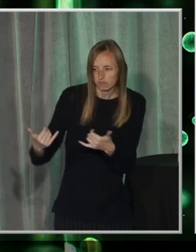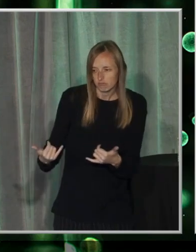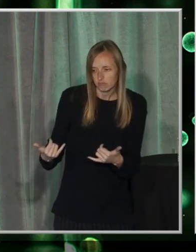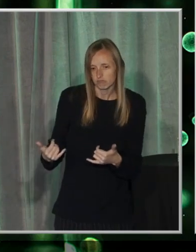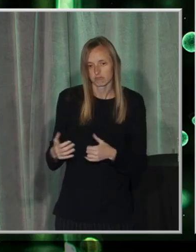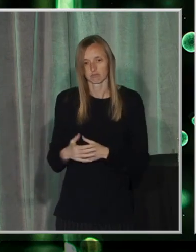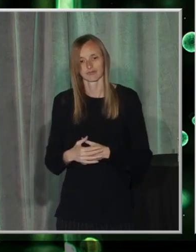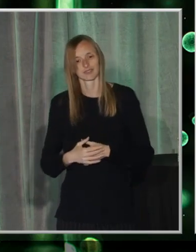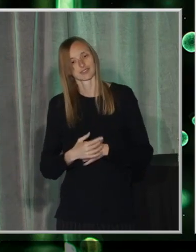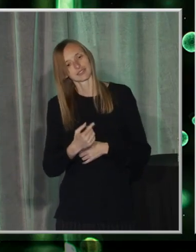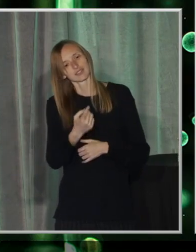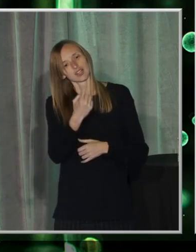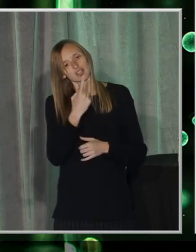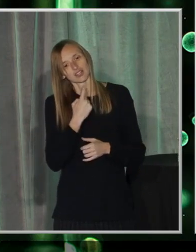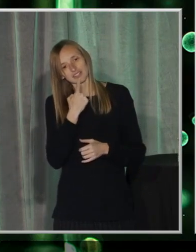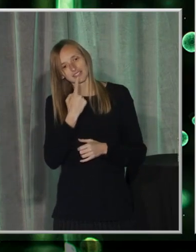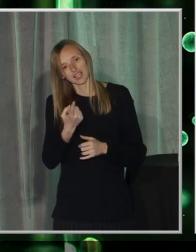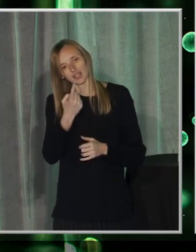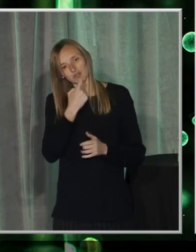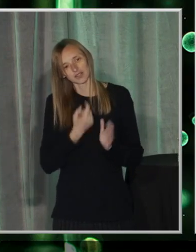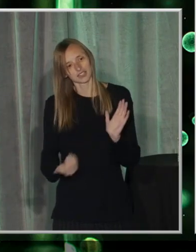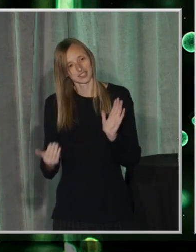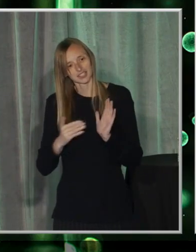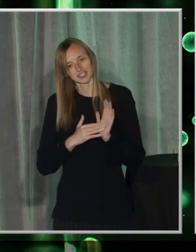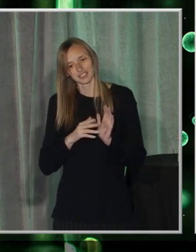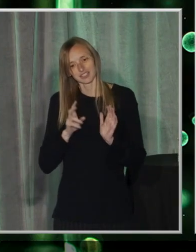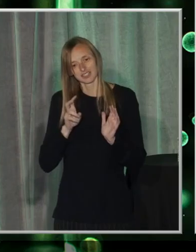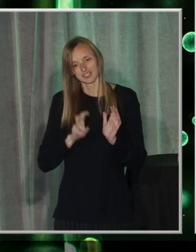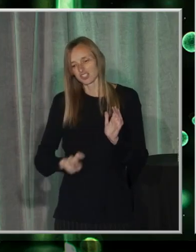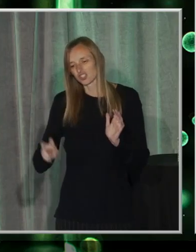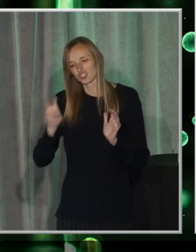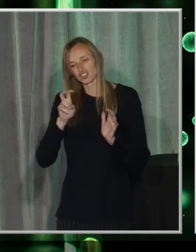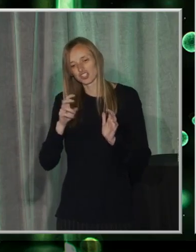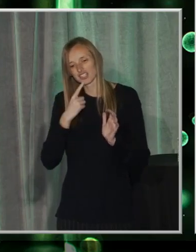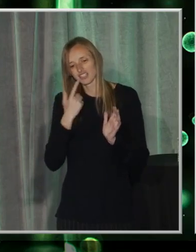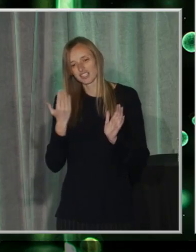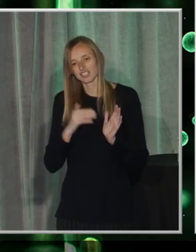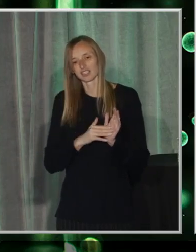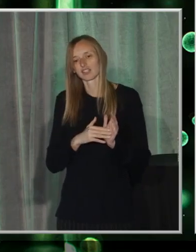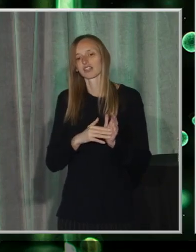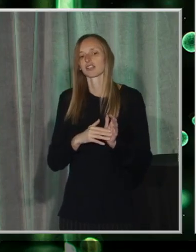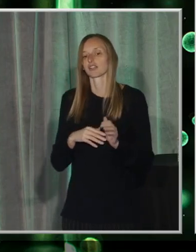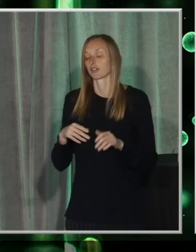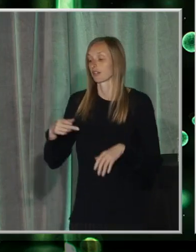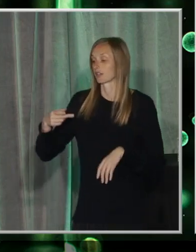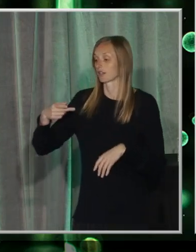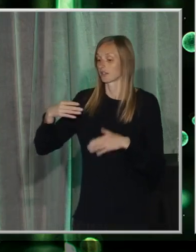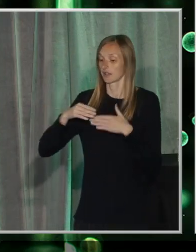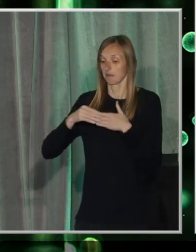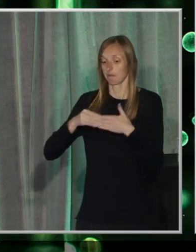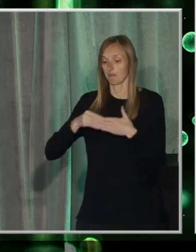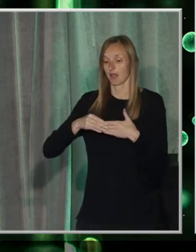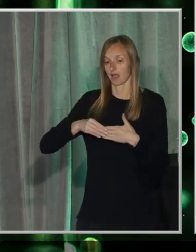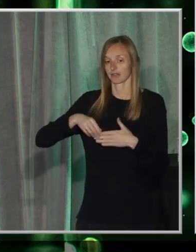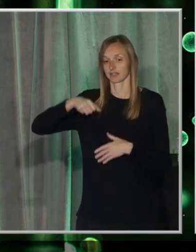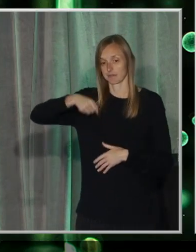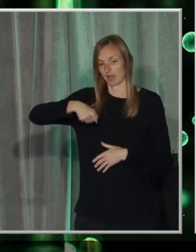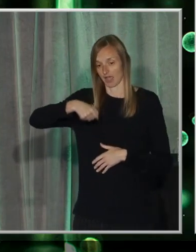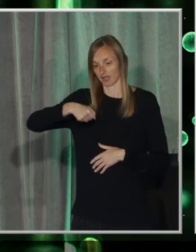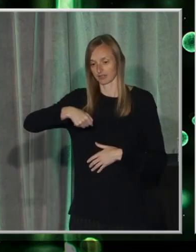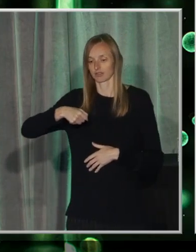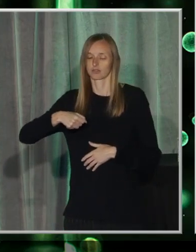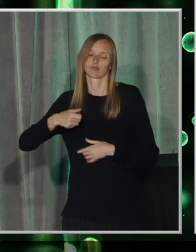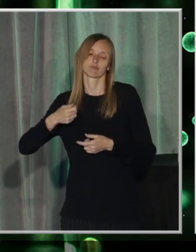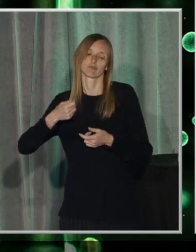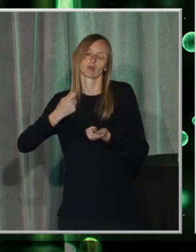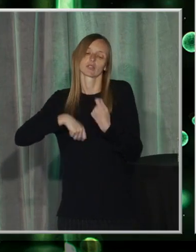Could you please repeat? On which journey, precisely? I hear that the plastic bags, or the alternative plastic